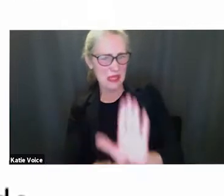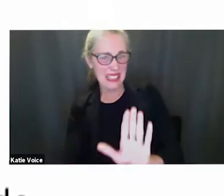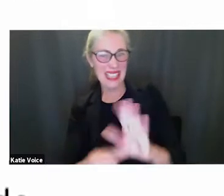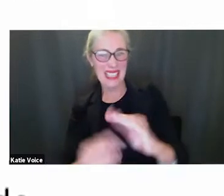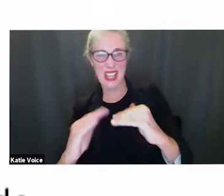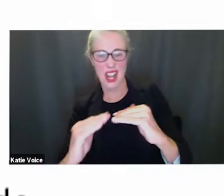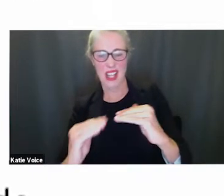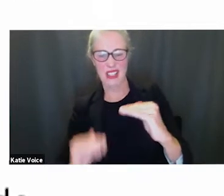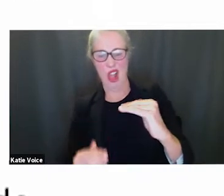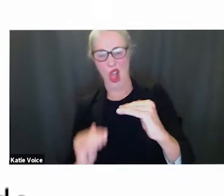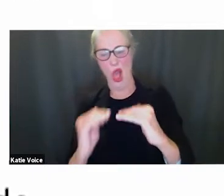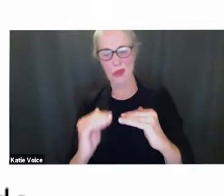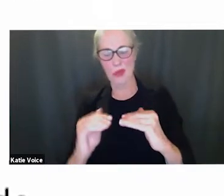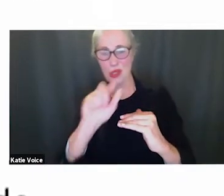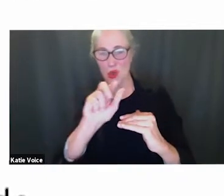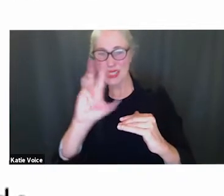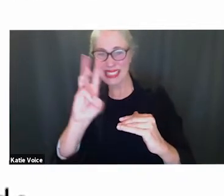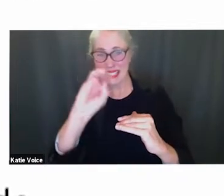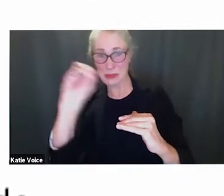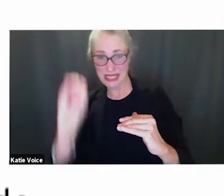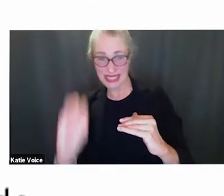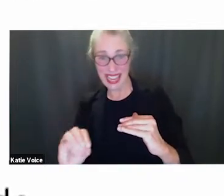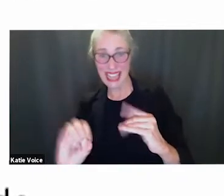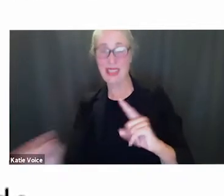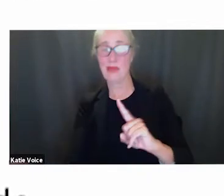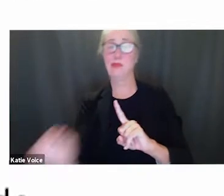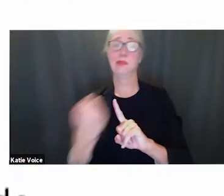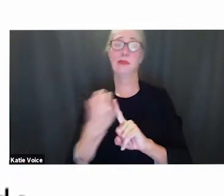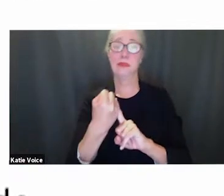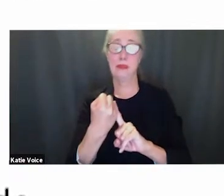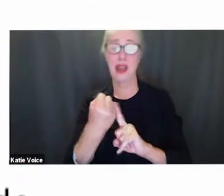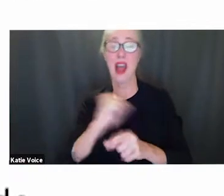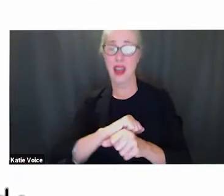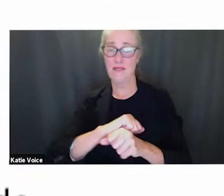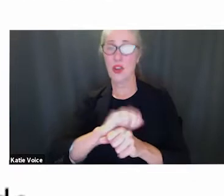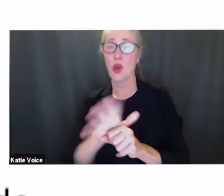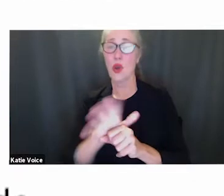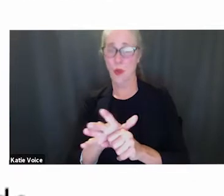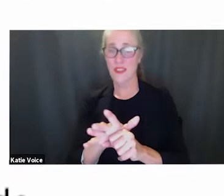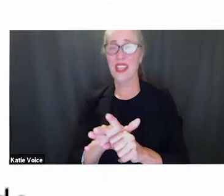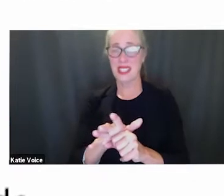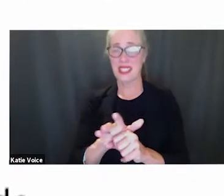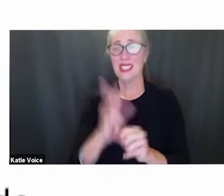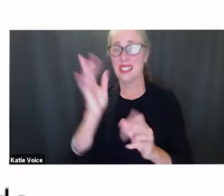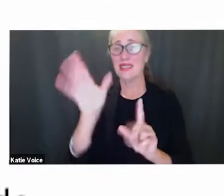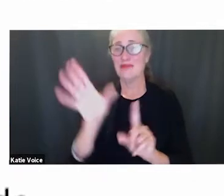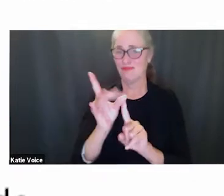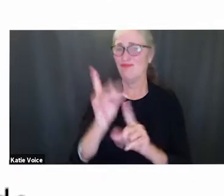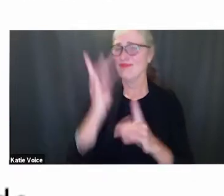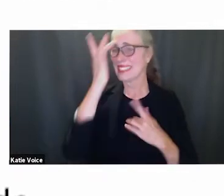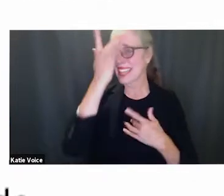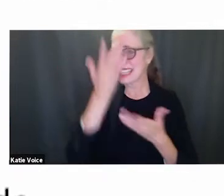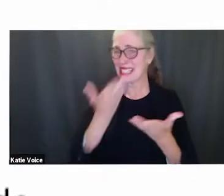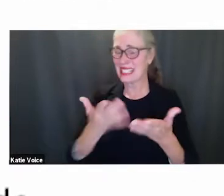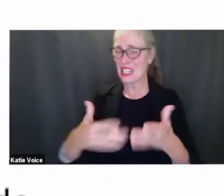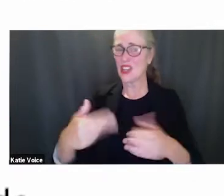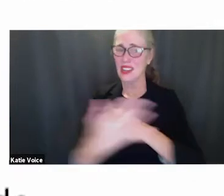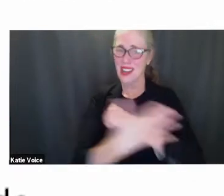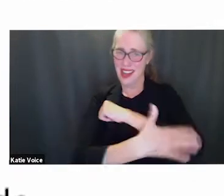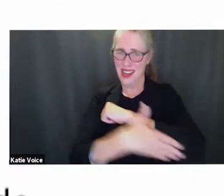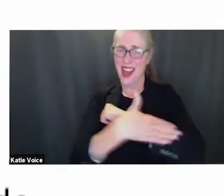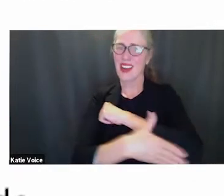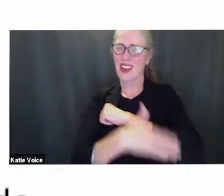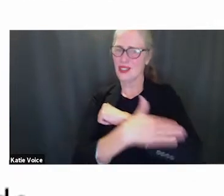the COVID-19 cases in our country. So again, approaching 1/3